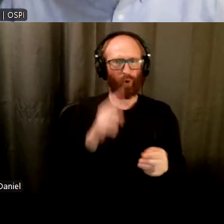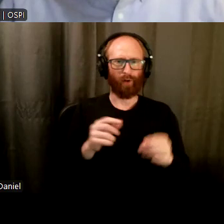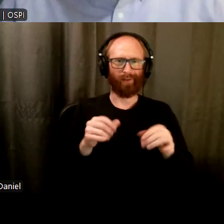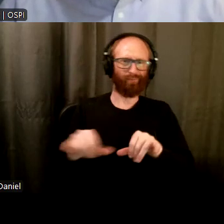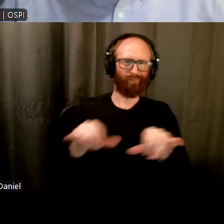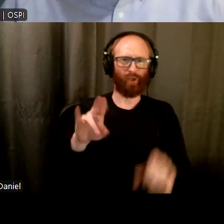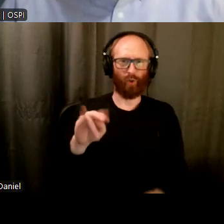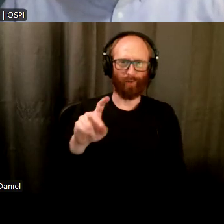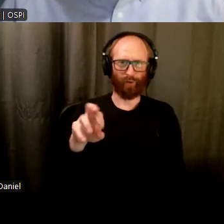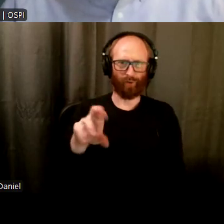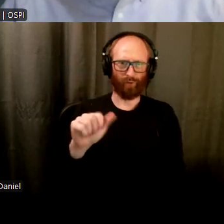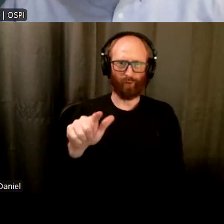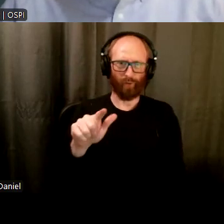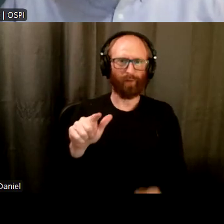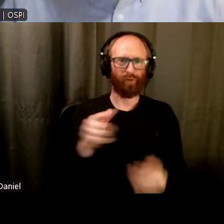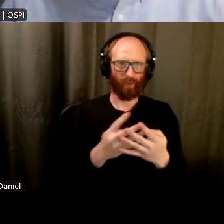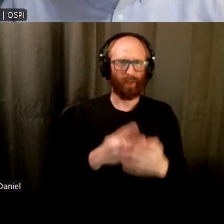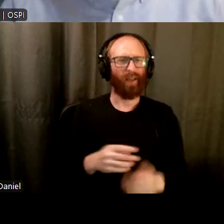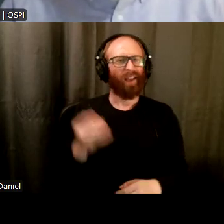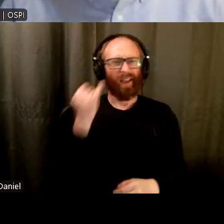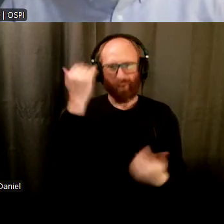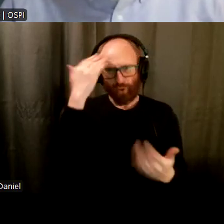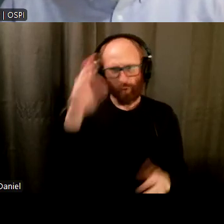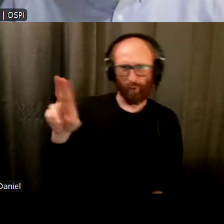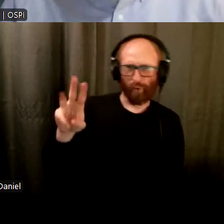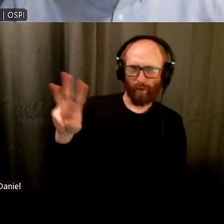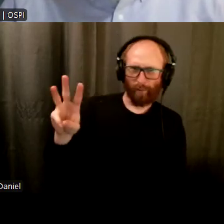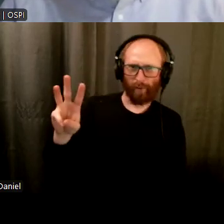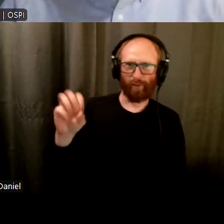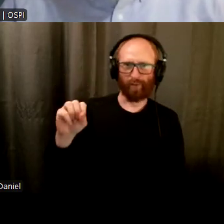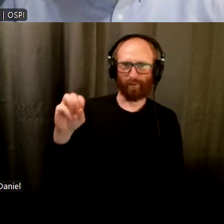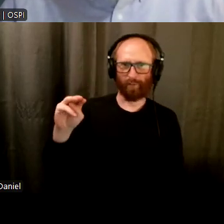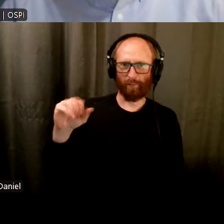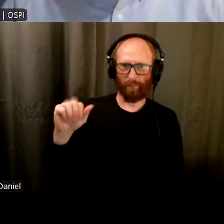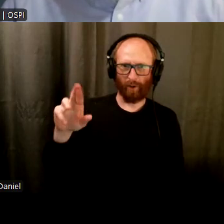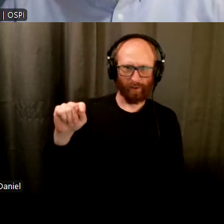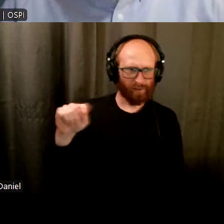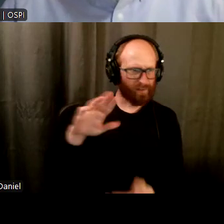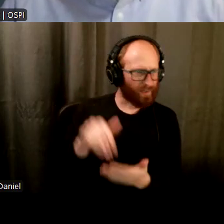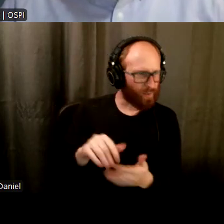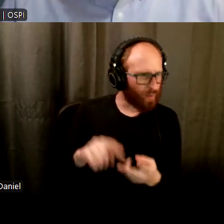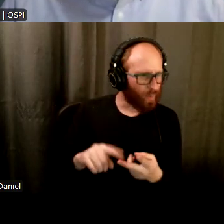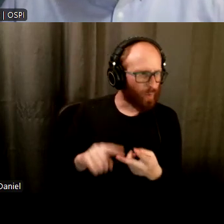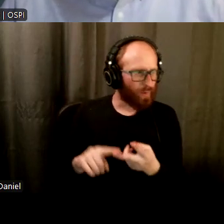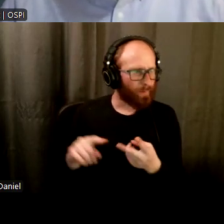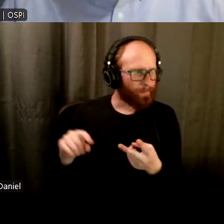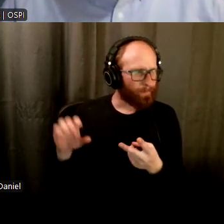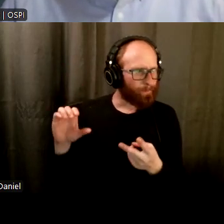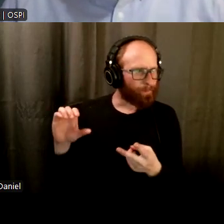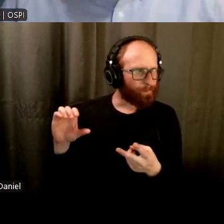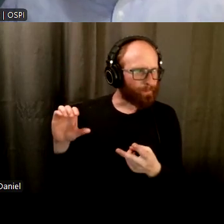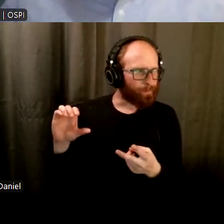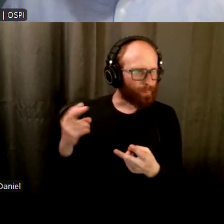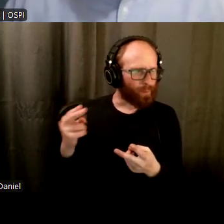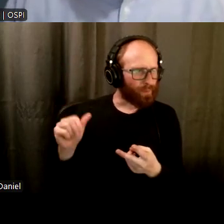Center, also known as Smarties, or the Chad's Legacy, some wonderful organizations providing some really good direction for this